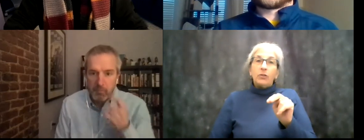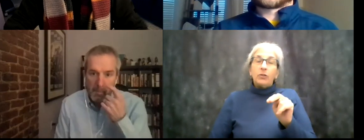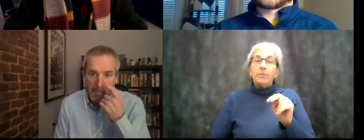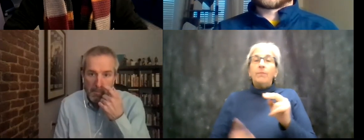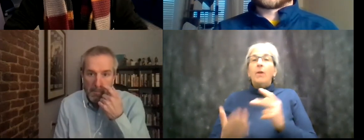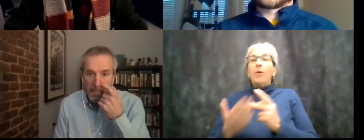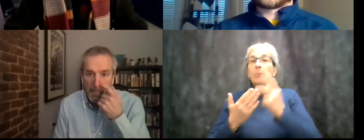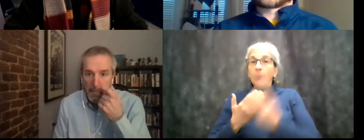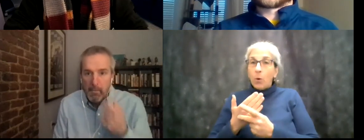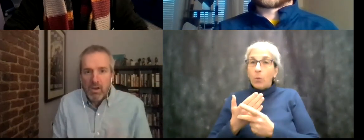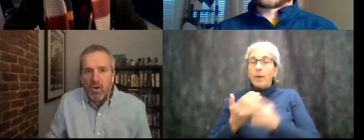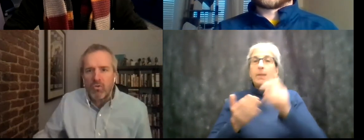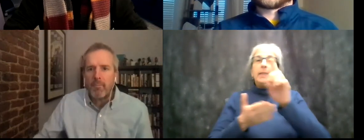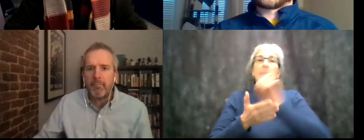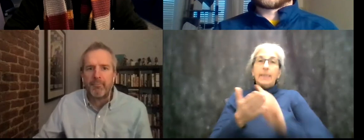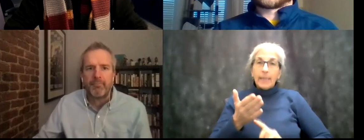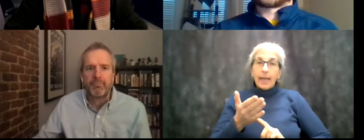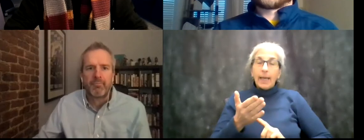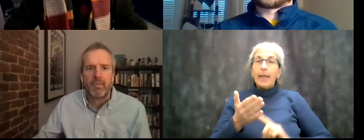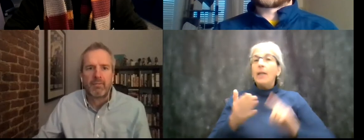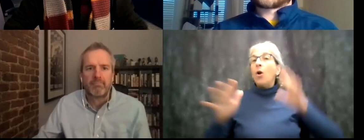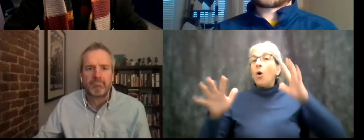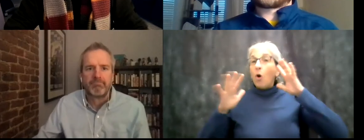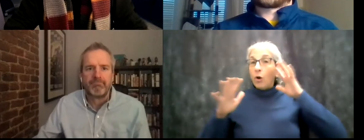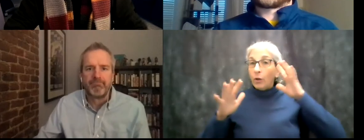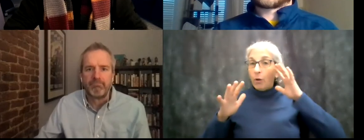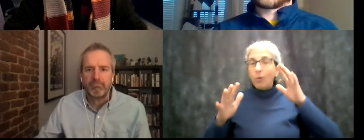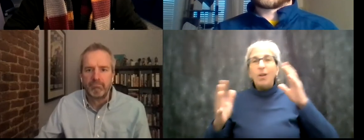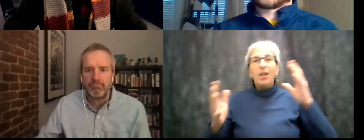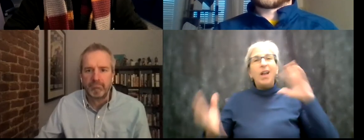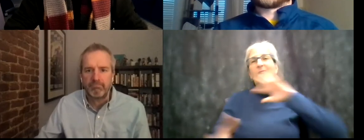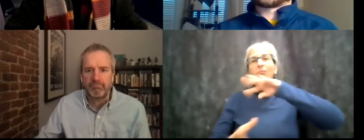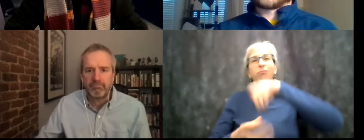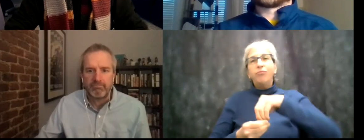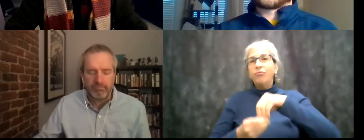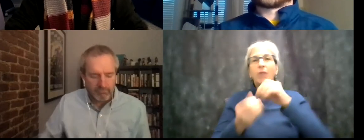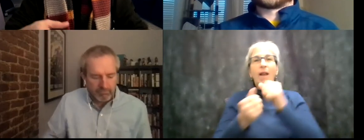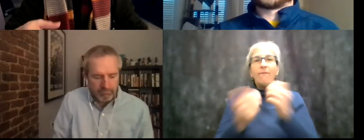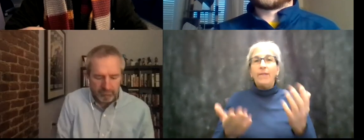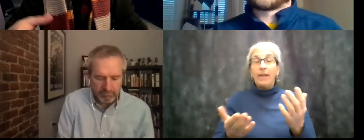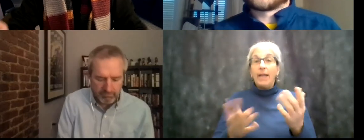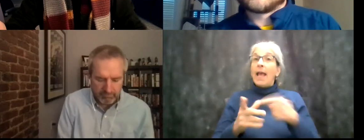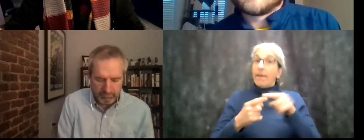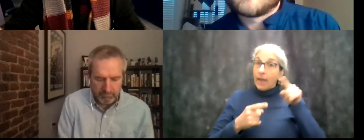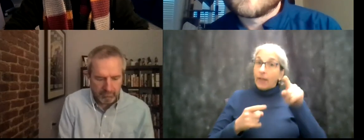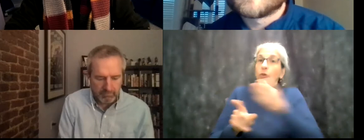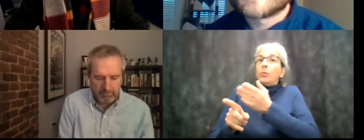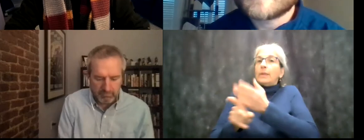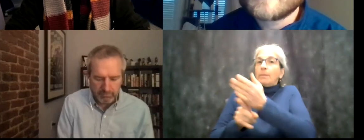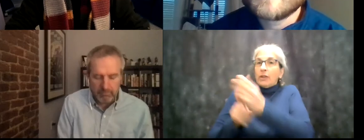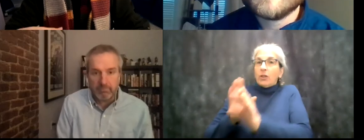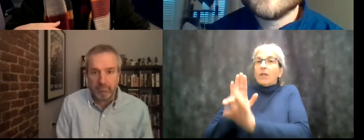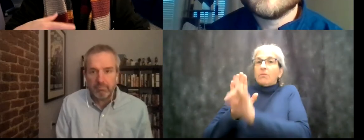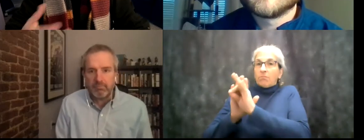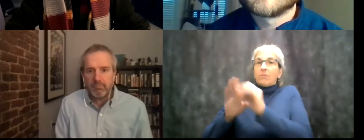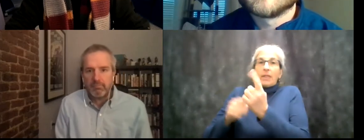and design and audio and putting it all together. And then you specialize in what you like. So if